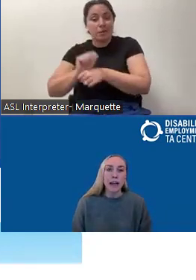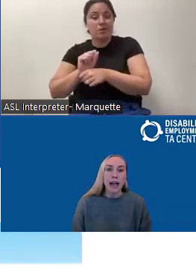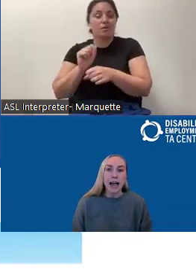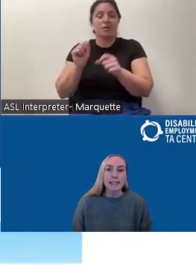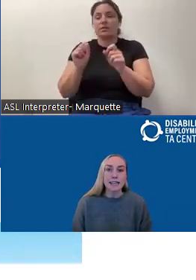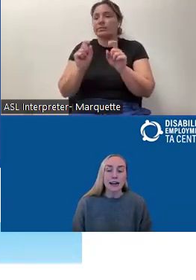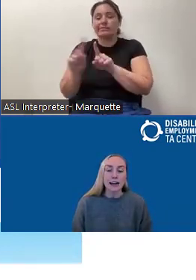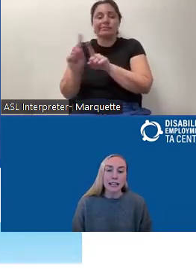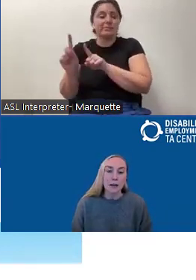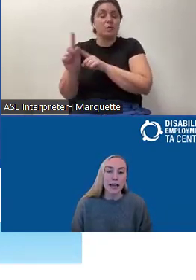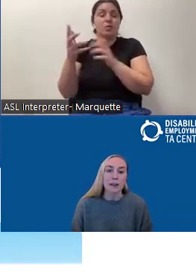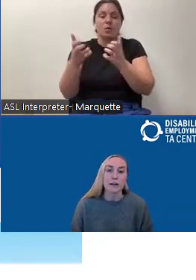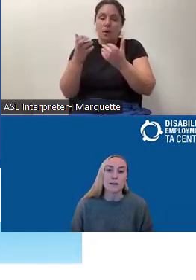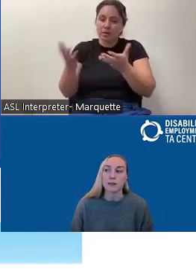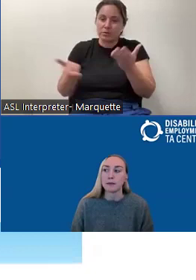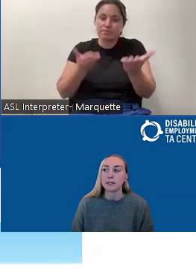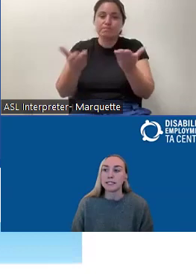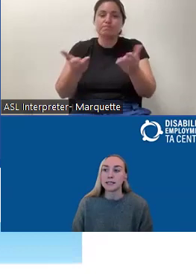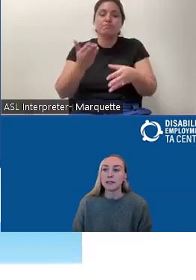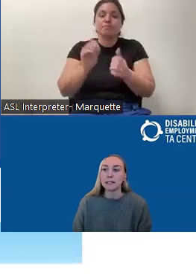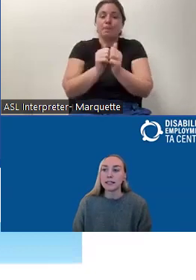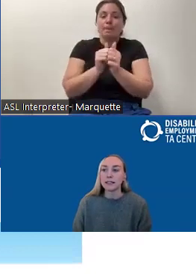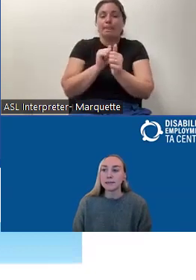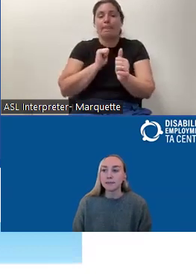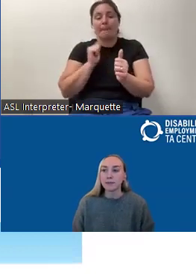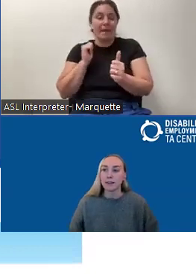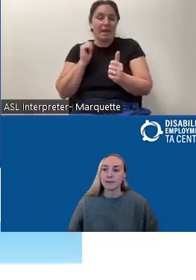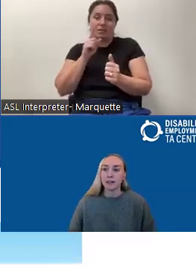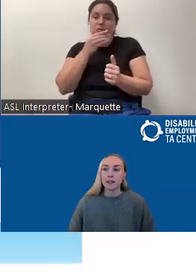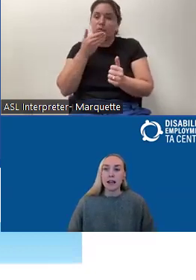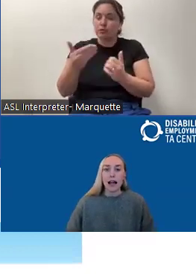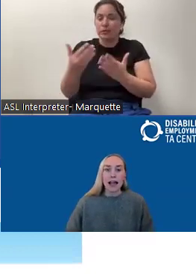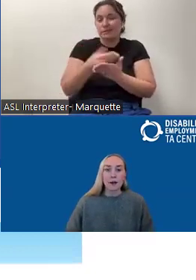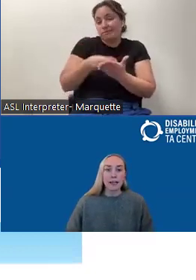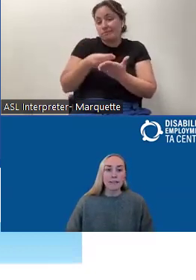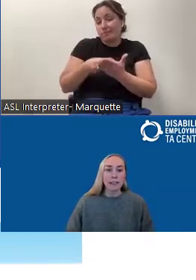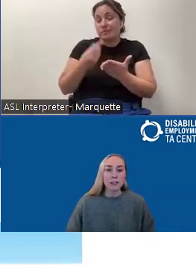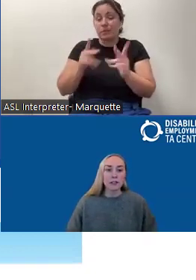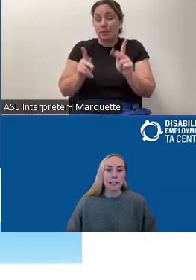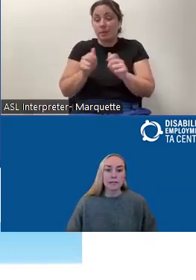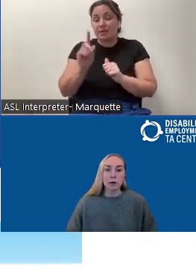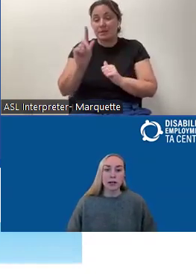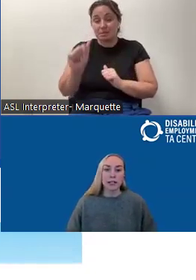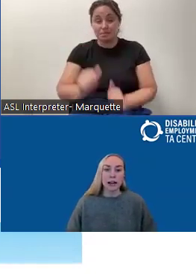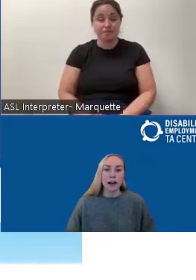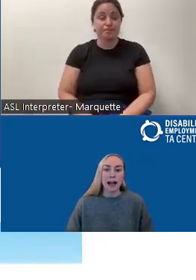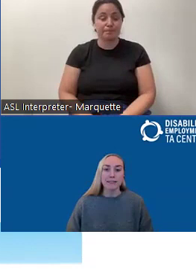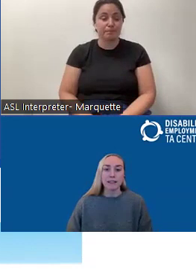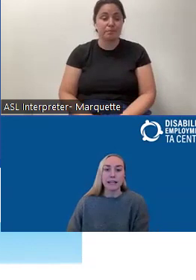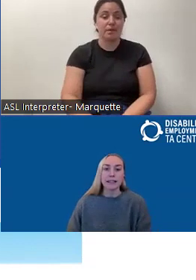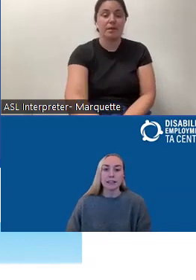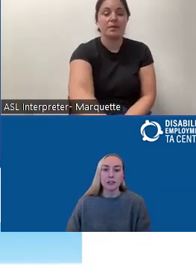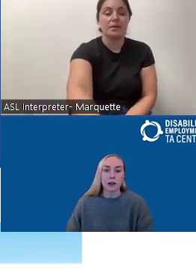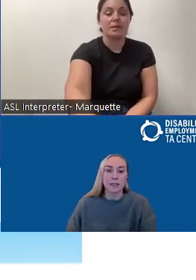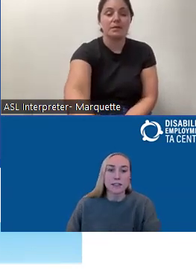employment and economic outcomes for people with disabilities. And we invite you to learn more at